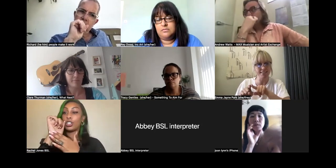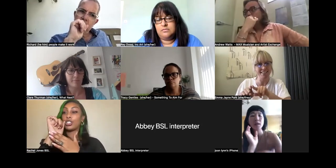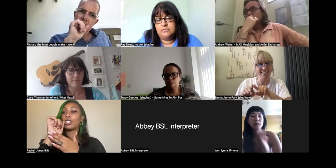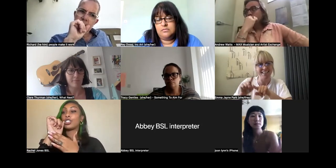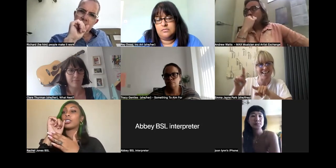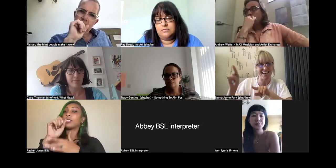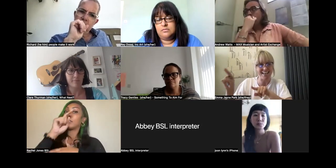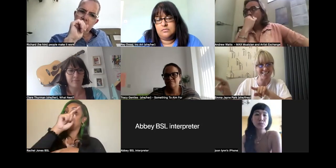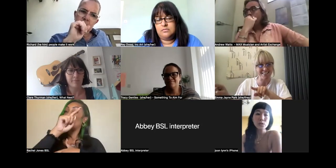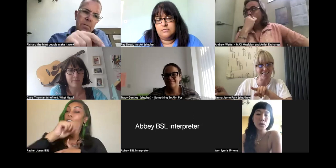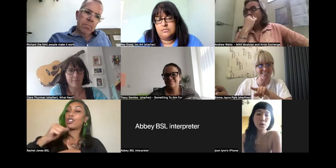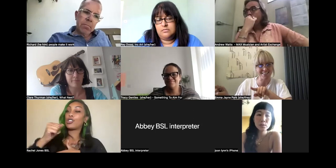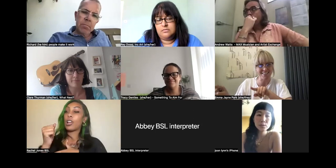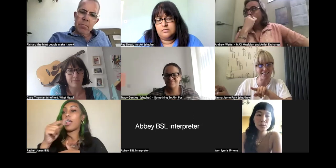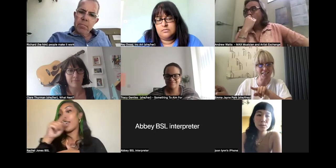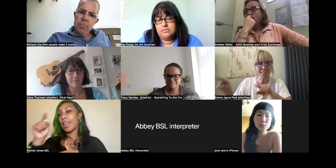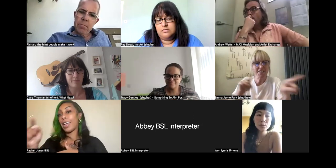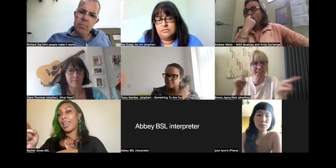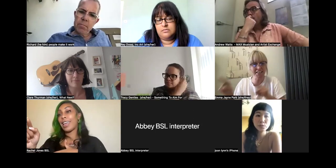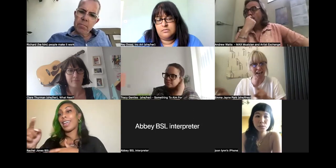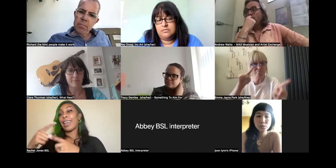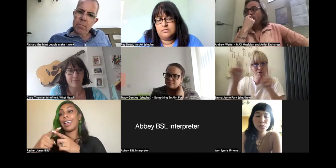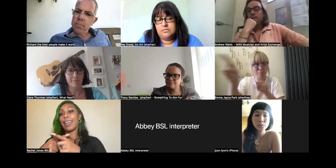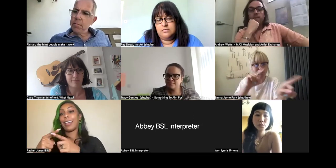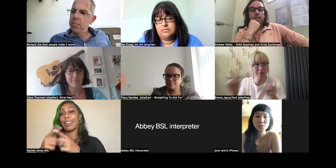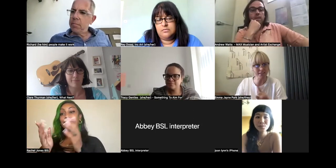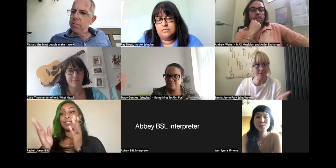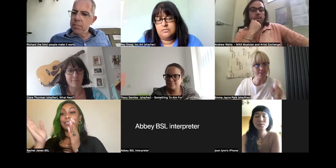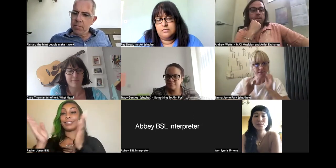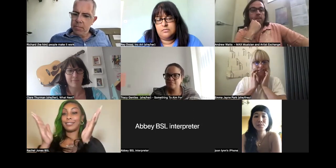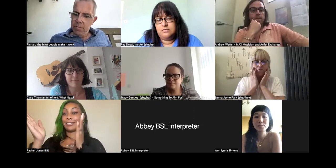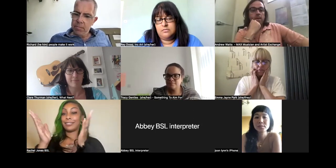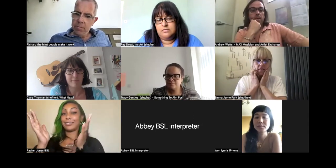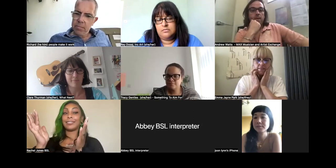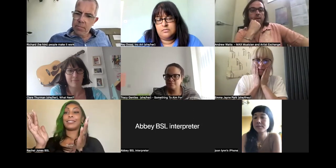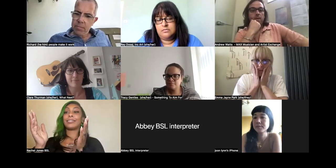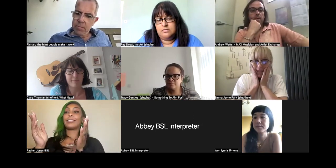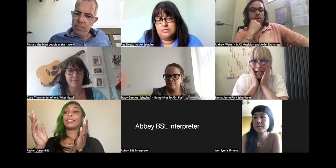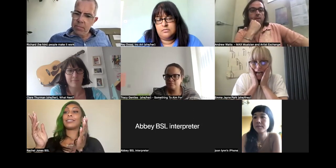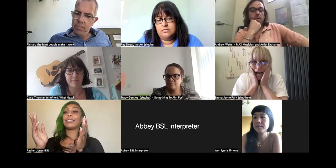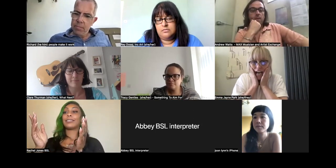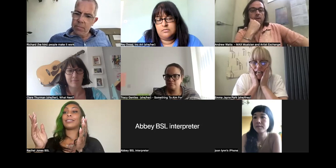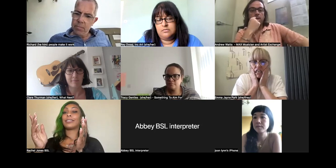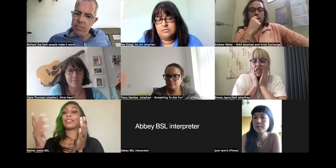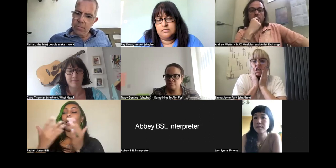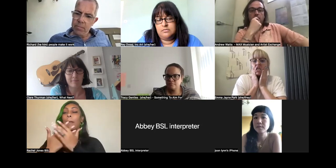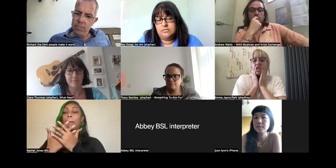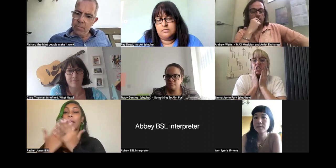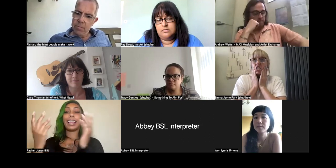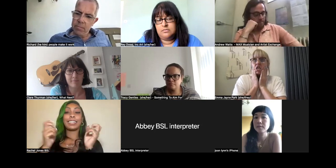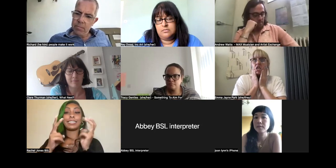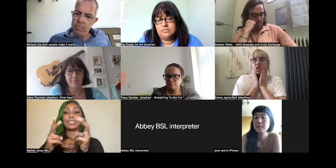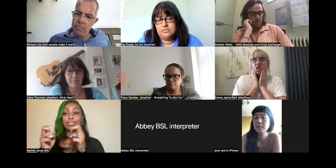Scotland and as it exists in England and move between several systems. And I think